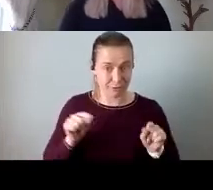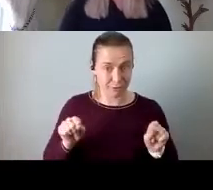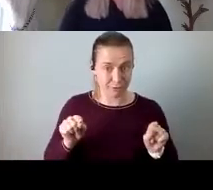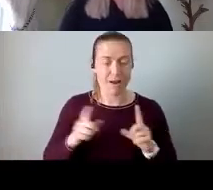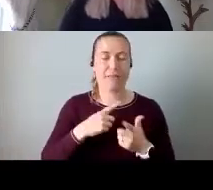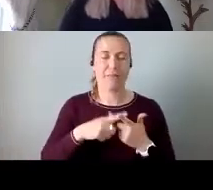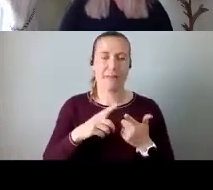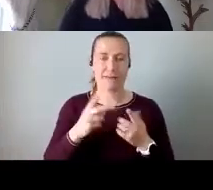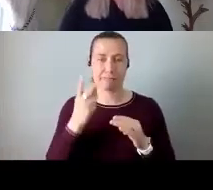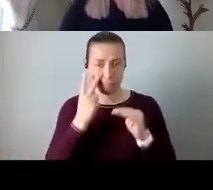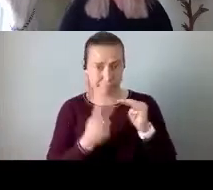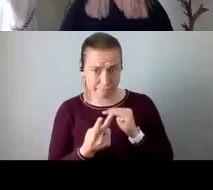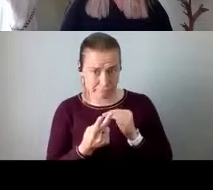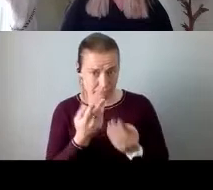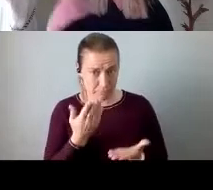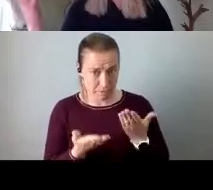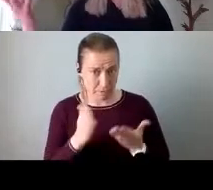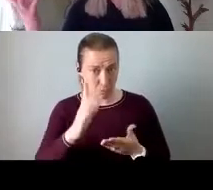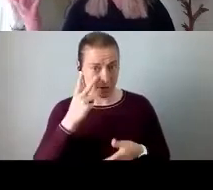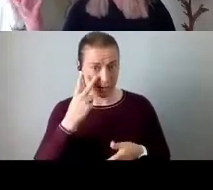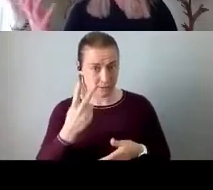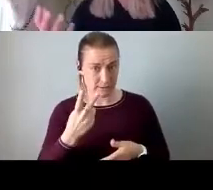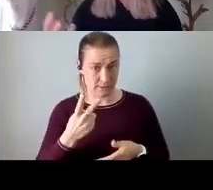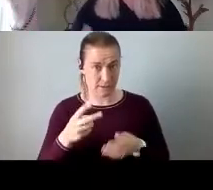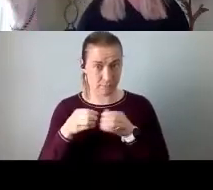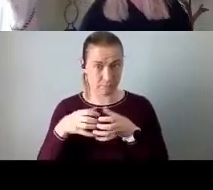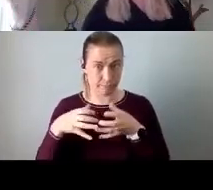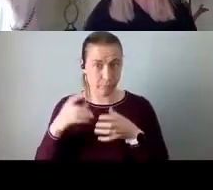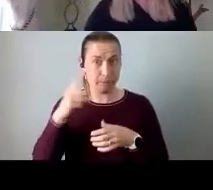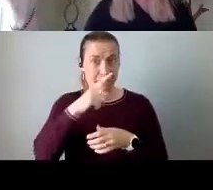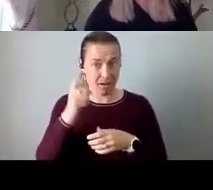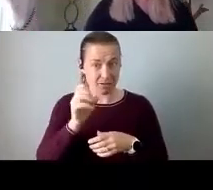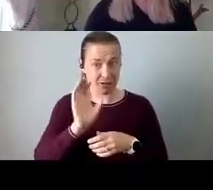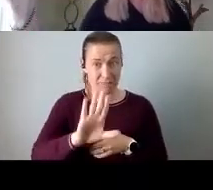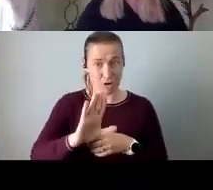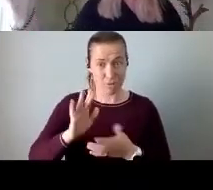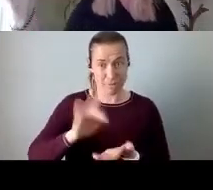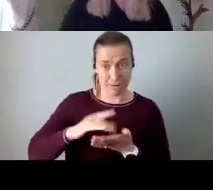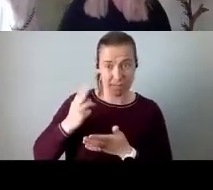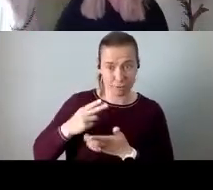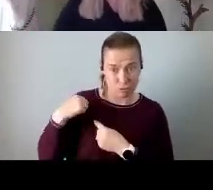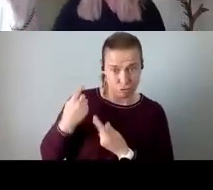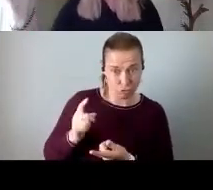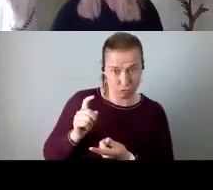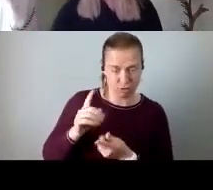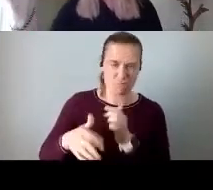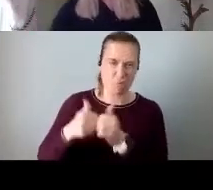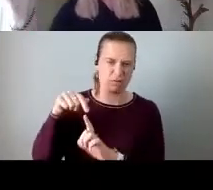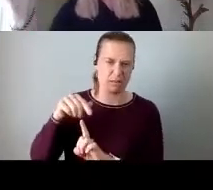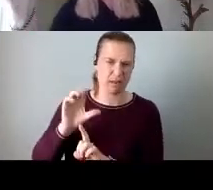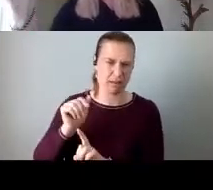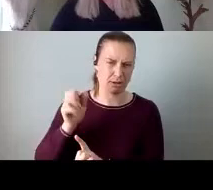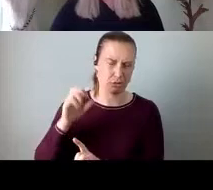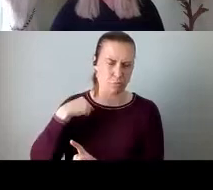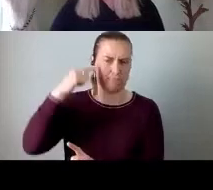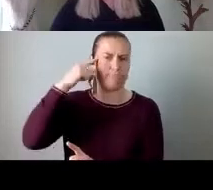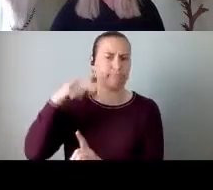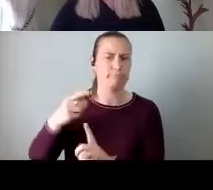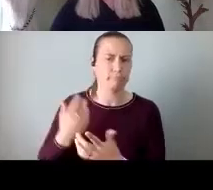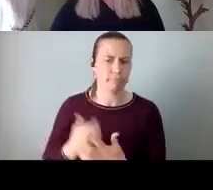anticipate seeing enlarged lymph nodes due to their medical condition, primarily cancer being the ones that we're thinking about.